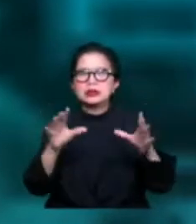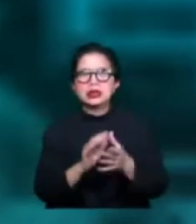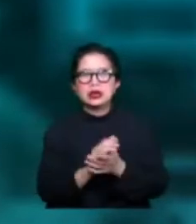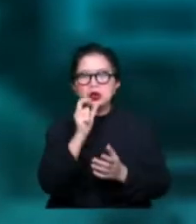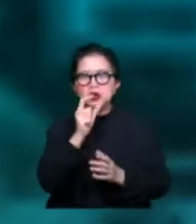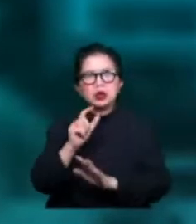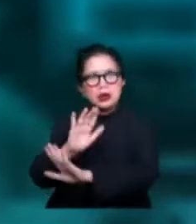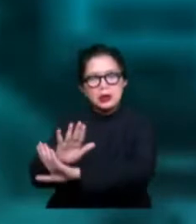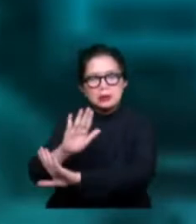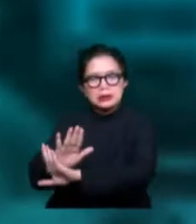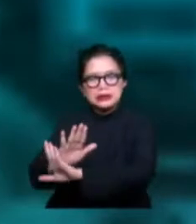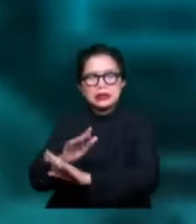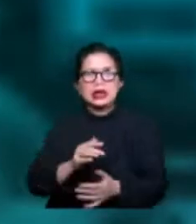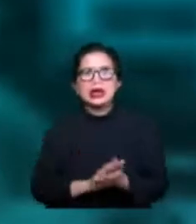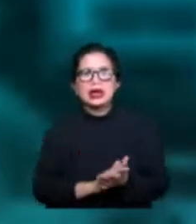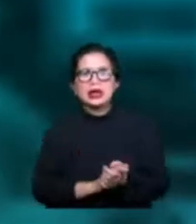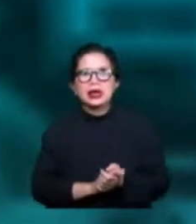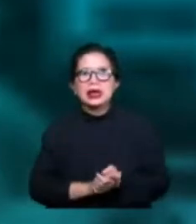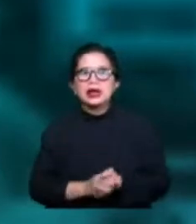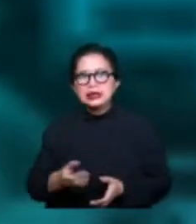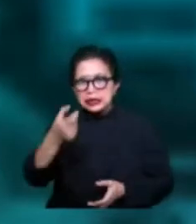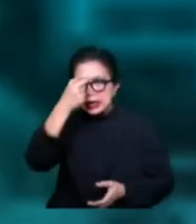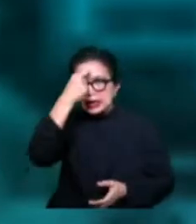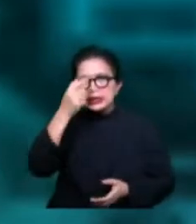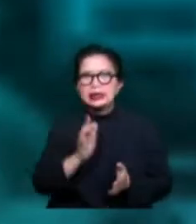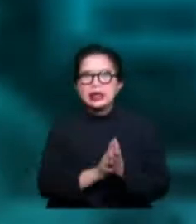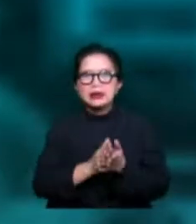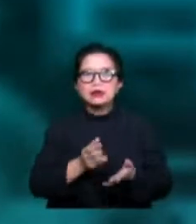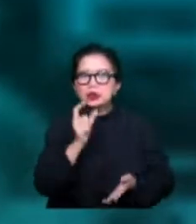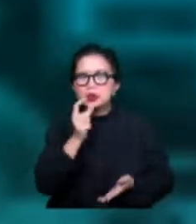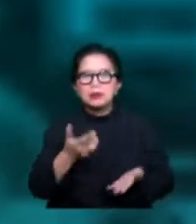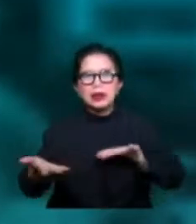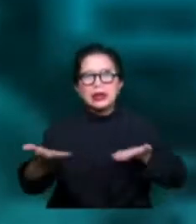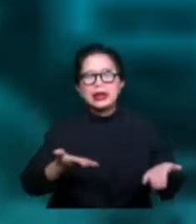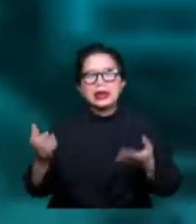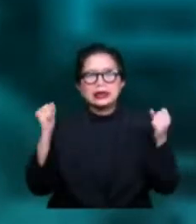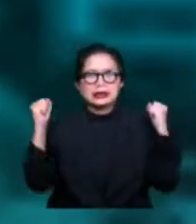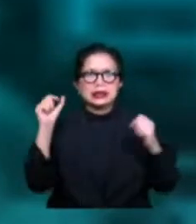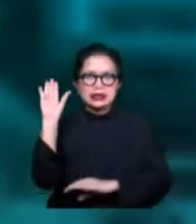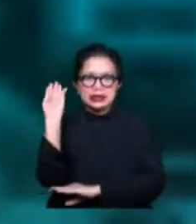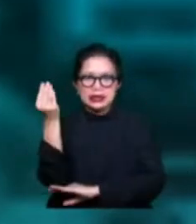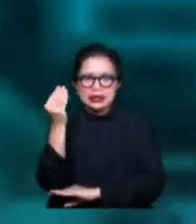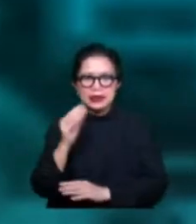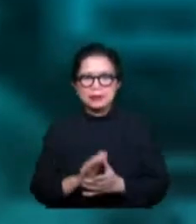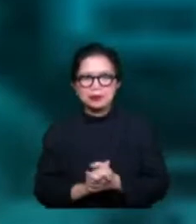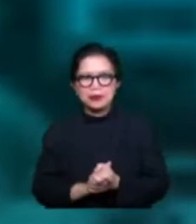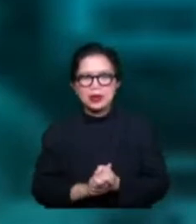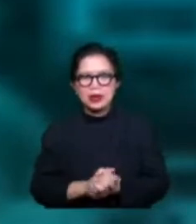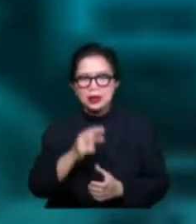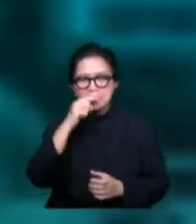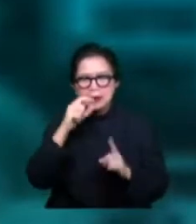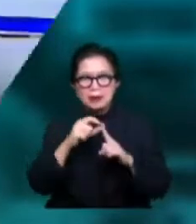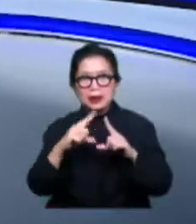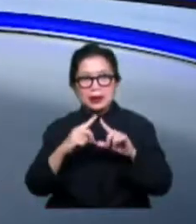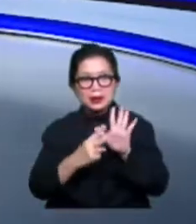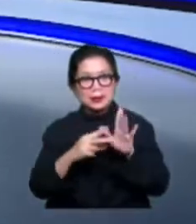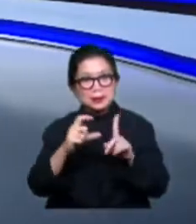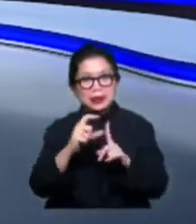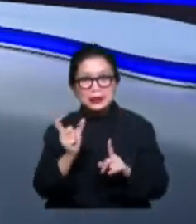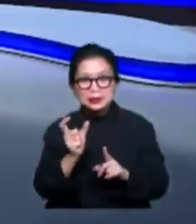we have Mr. Pandu Riono. Mr. Pandu currently works at the Faculty of Public Health, University of Indonesia. He